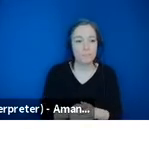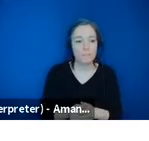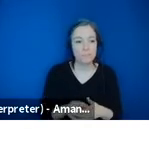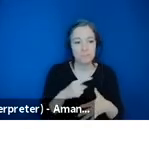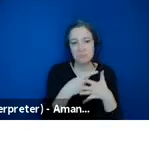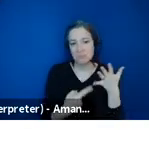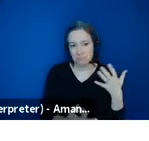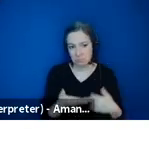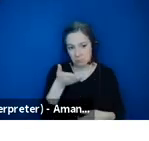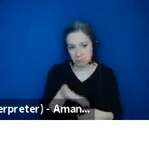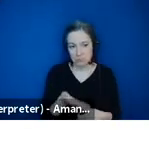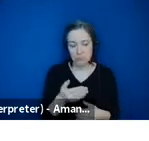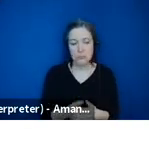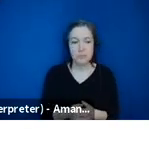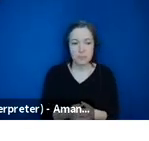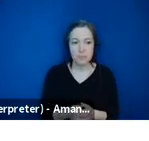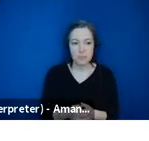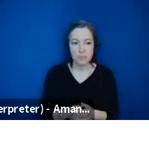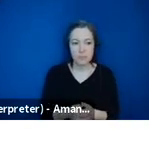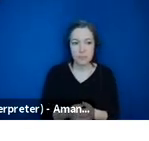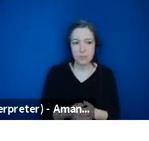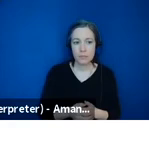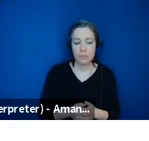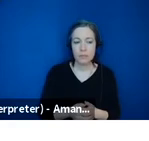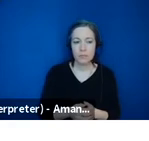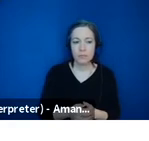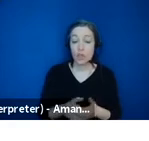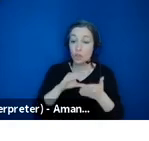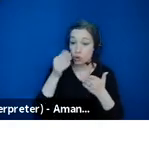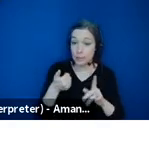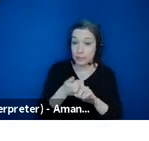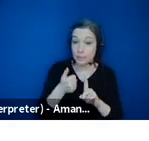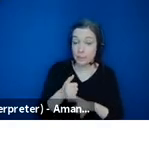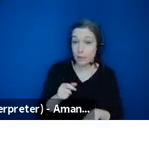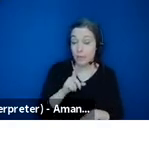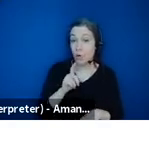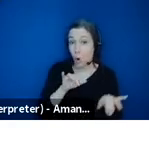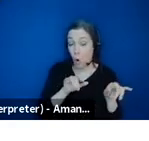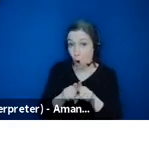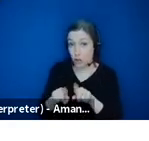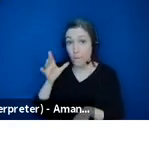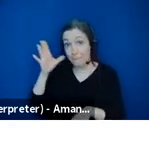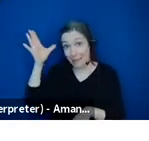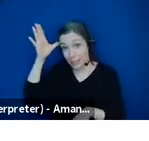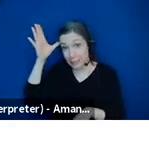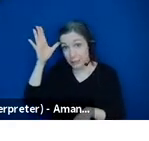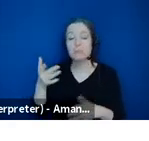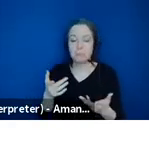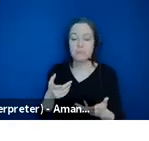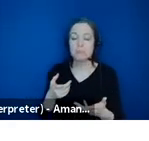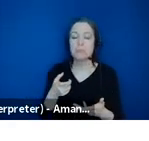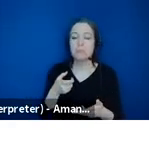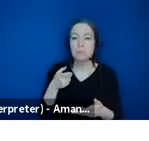program just what it's for parents or students that are parents as well. We have different scholarships for different